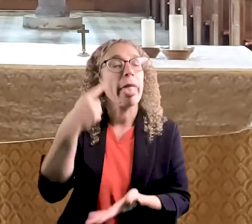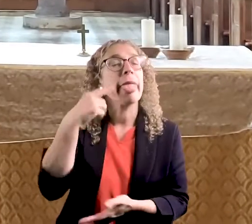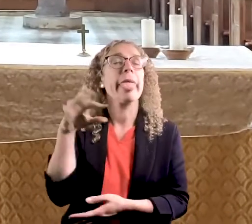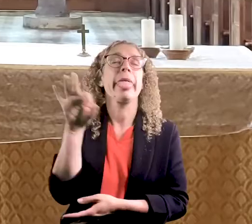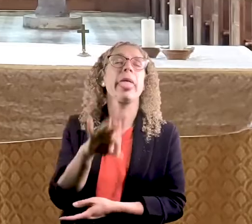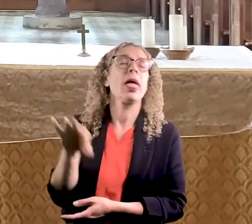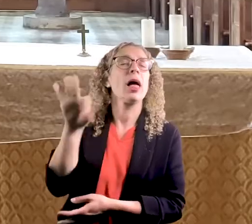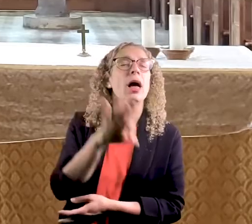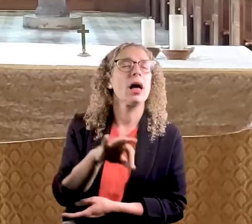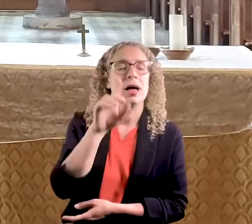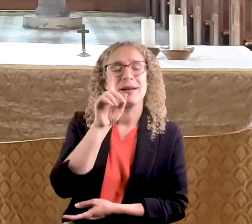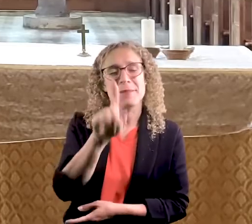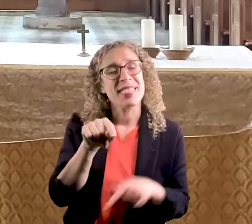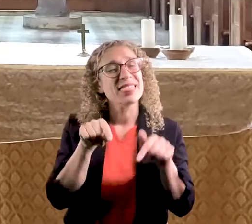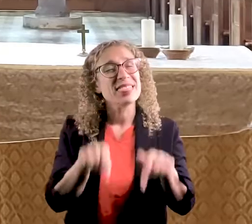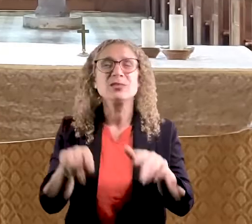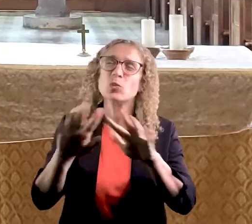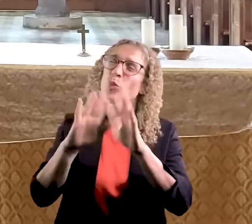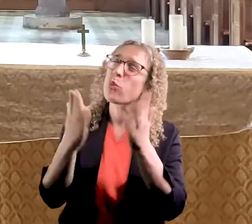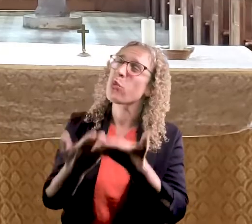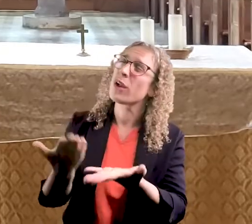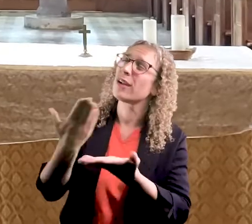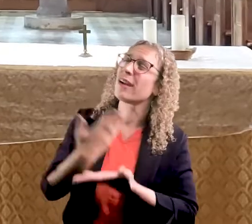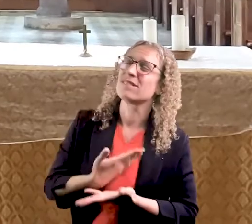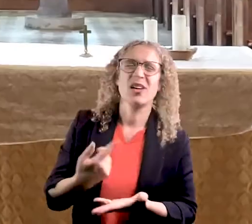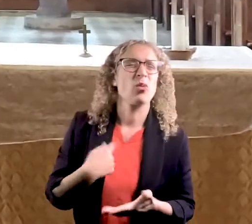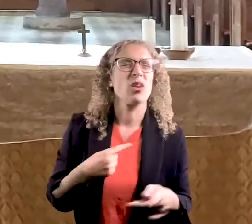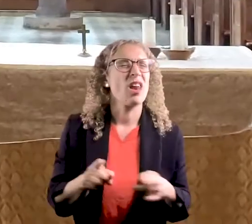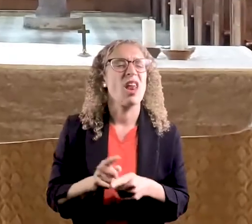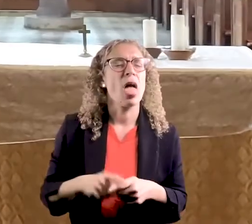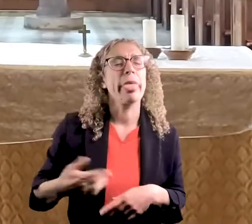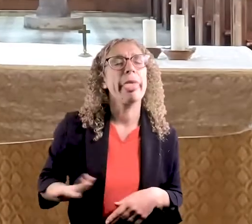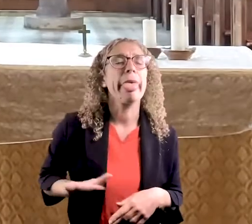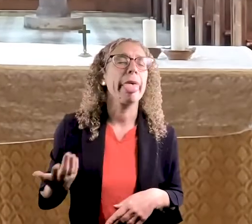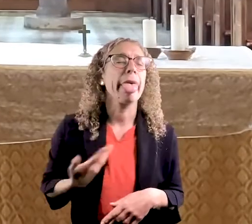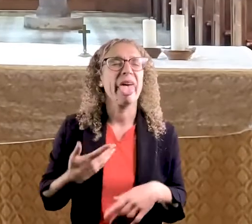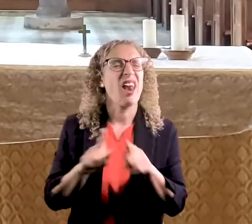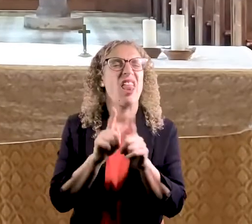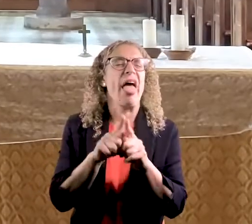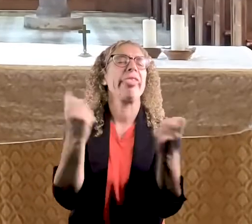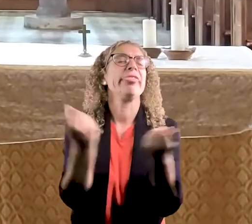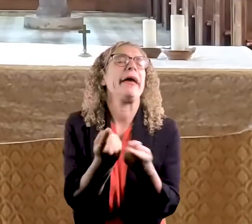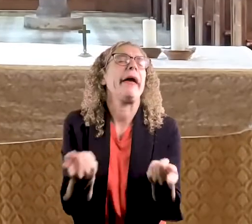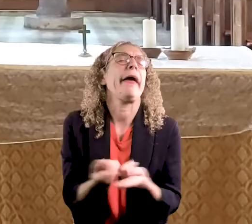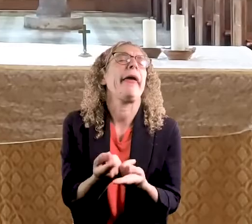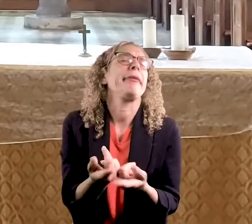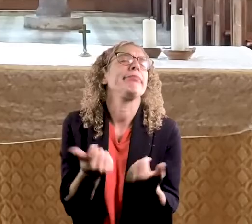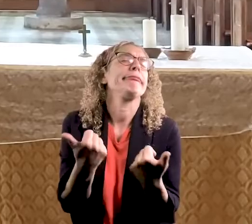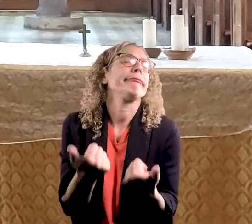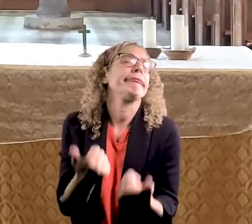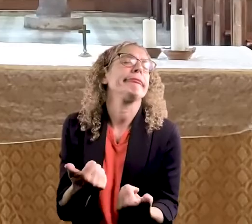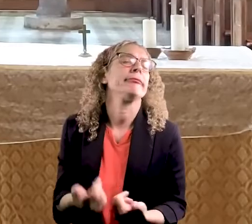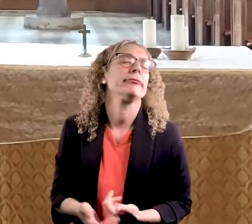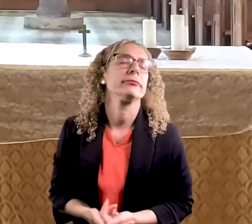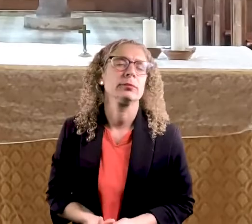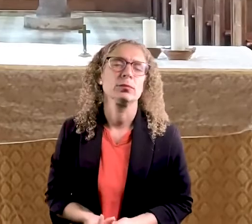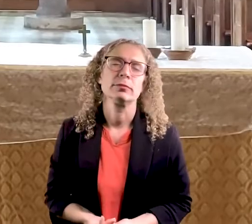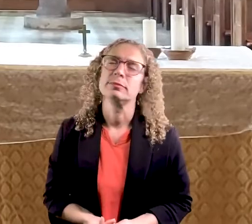thought. This world which we use as a careless possession.